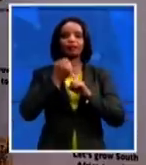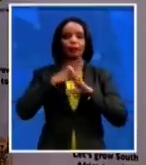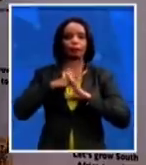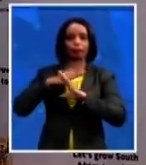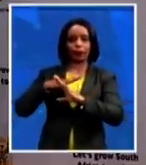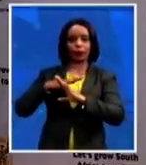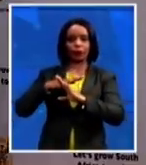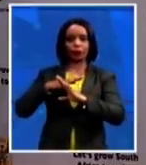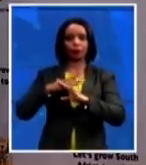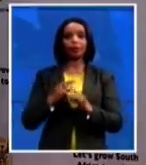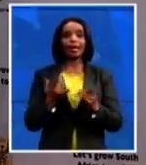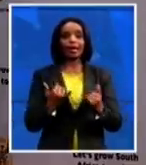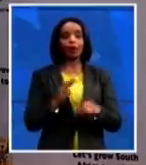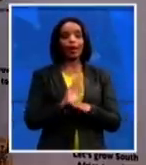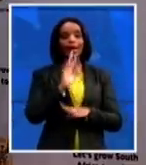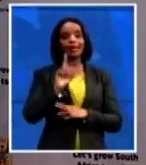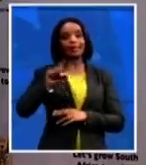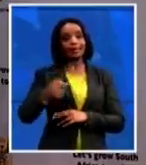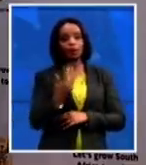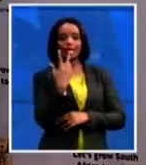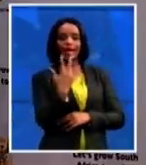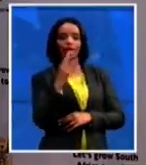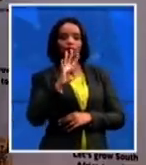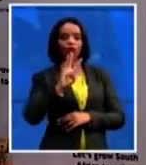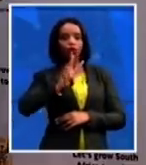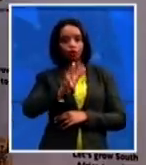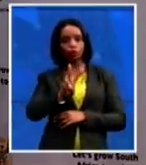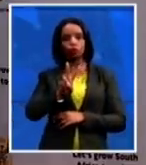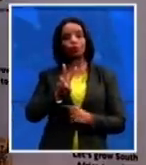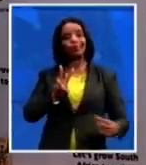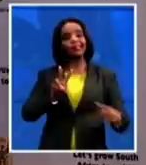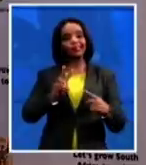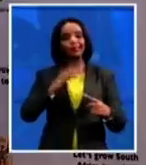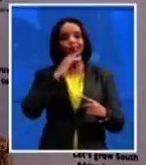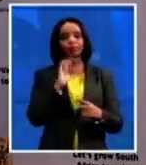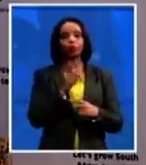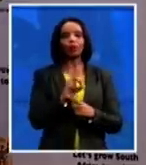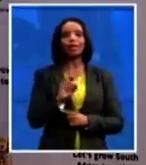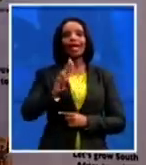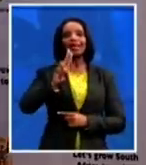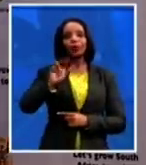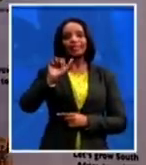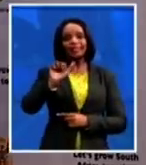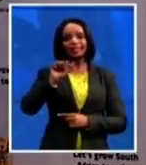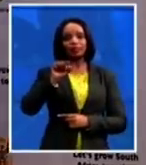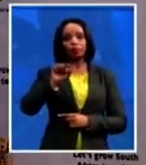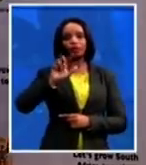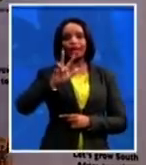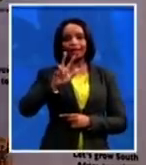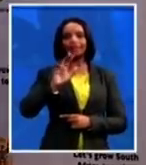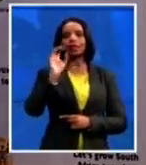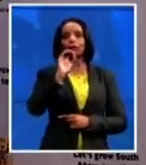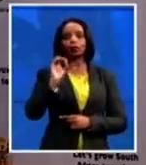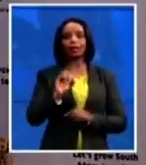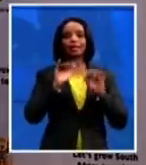19,842, which translates into 26.8% positivity rate. We have